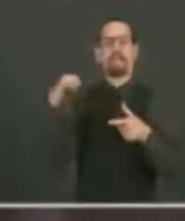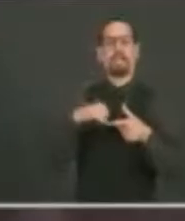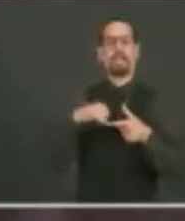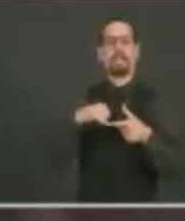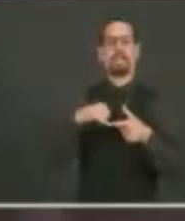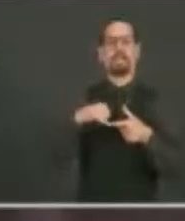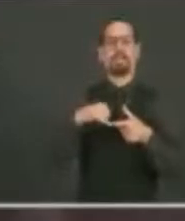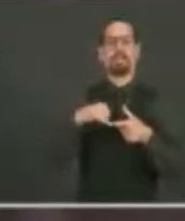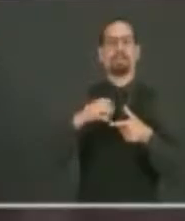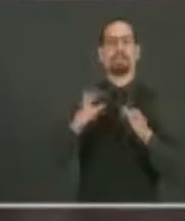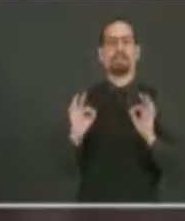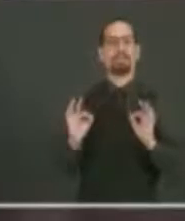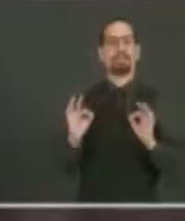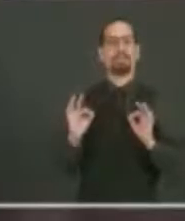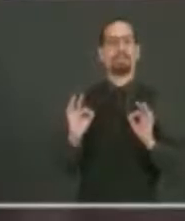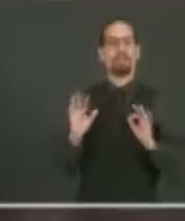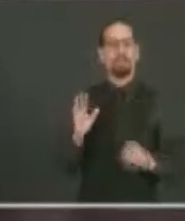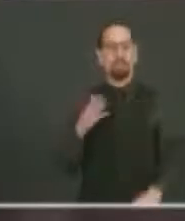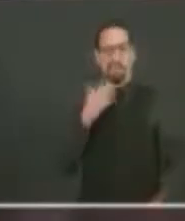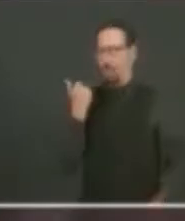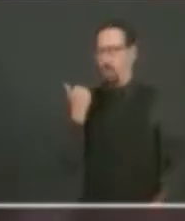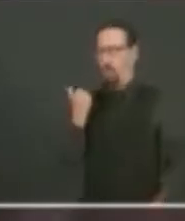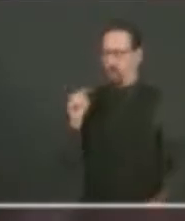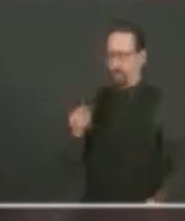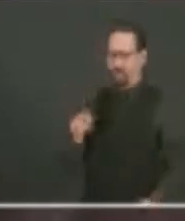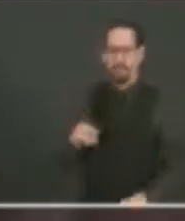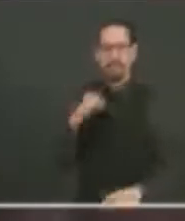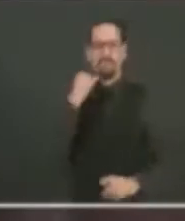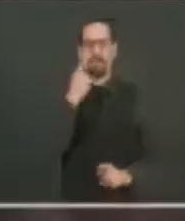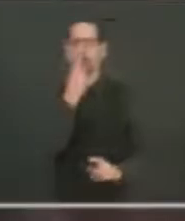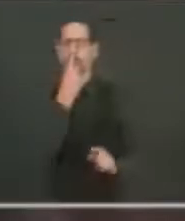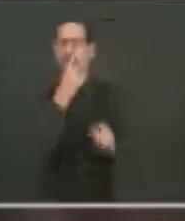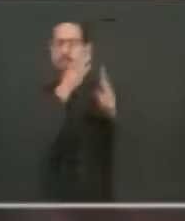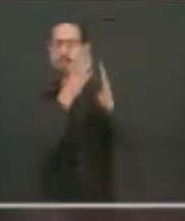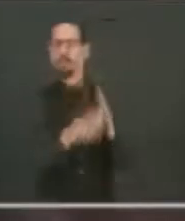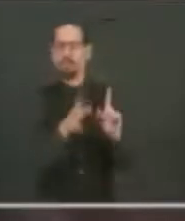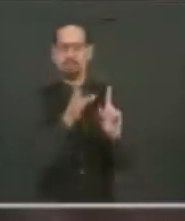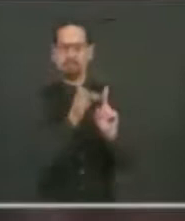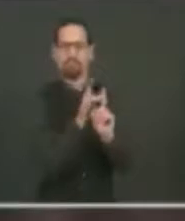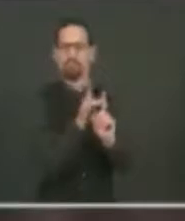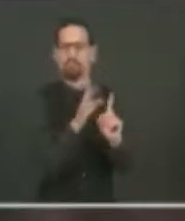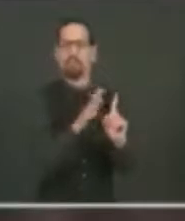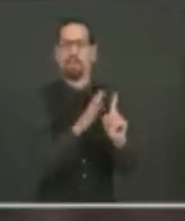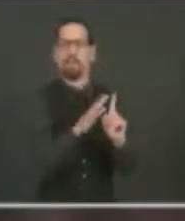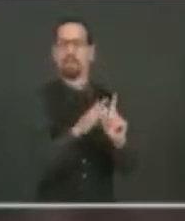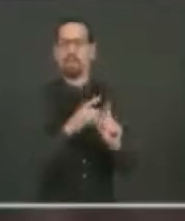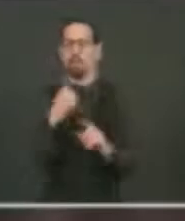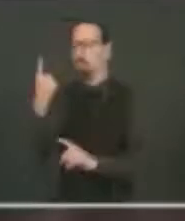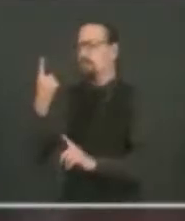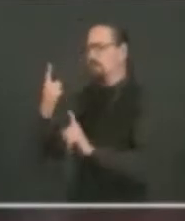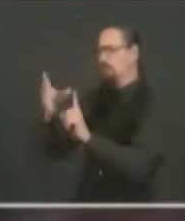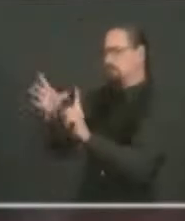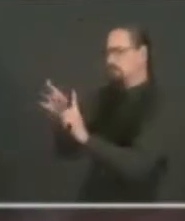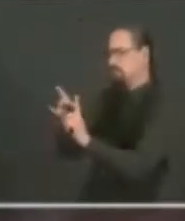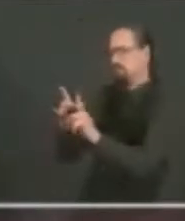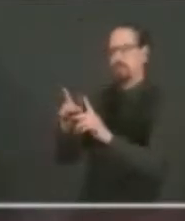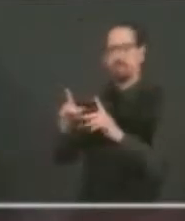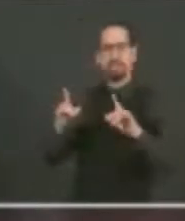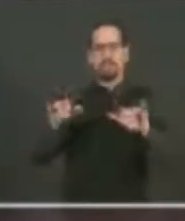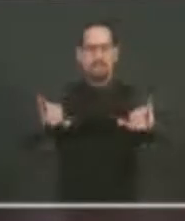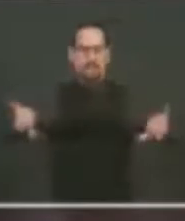isolated, a case here, maybe one or two, spread out across the number of schools that we're talking